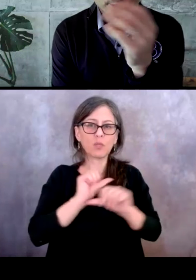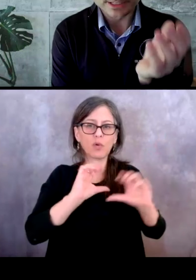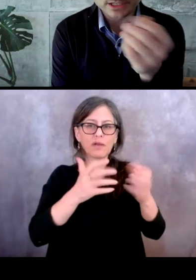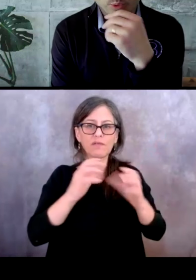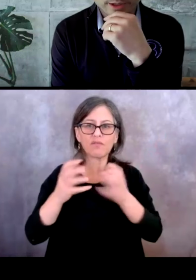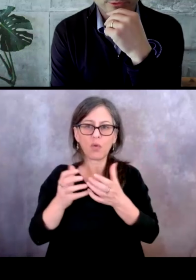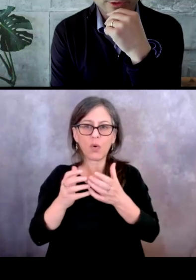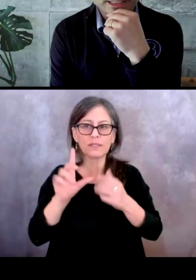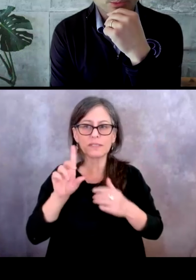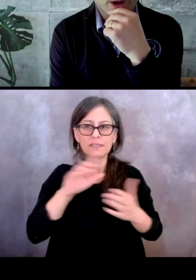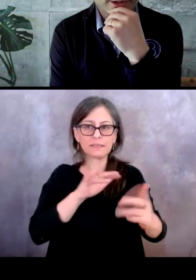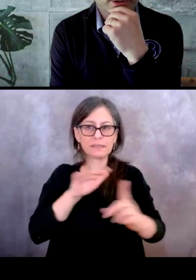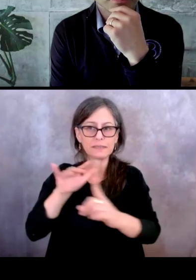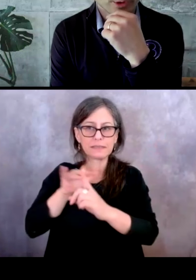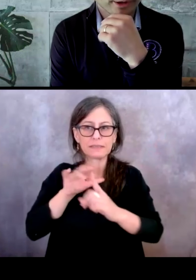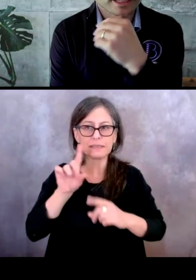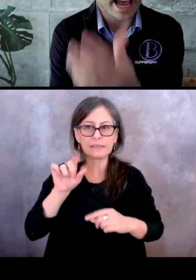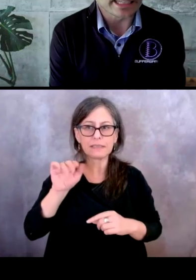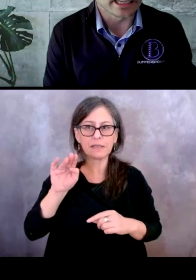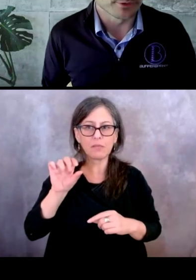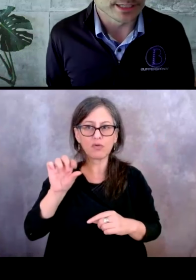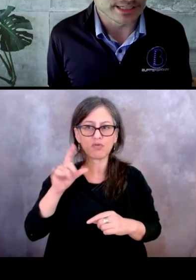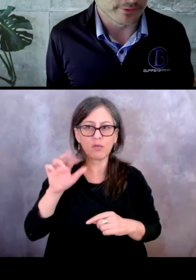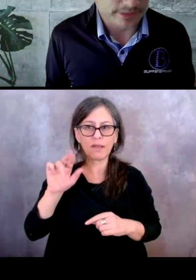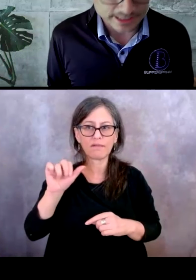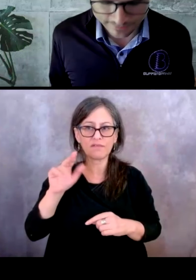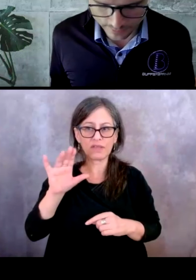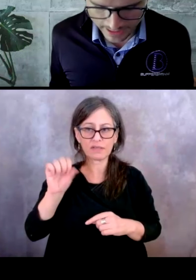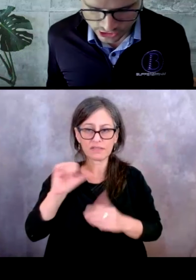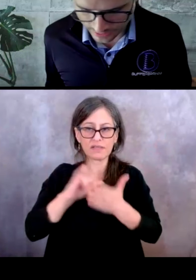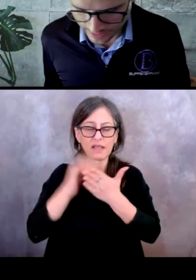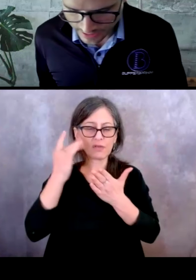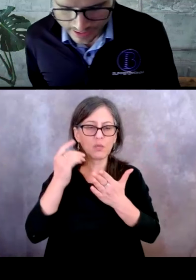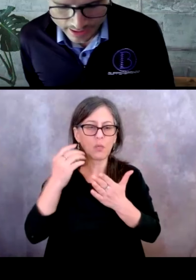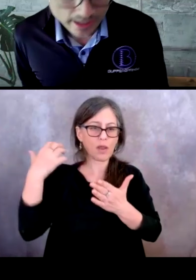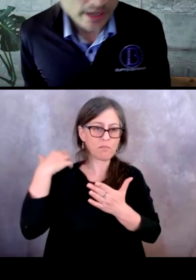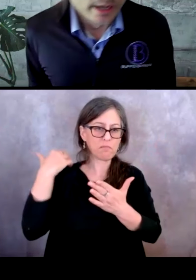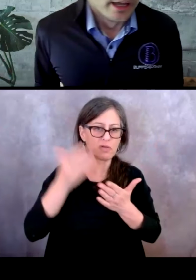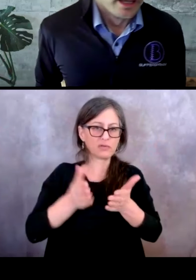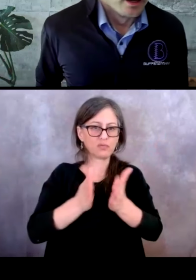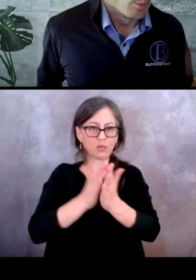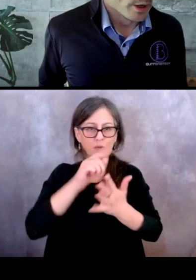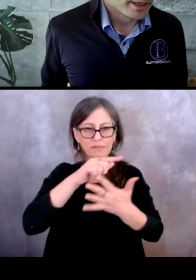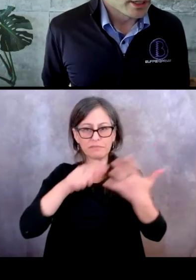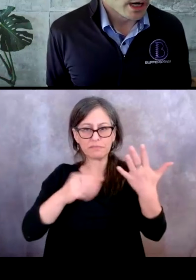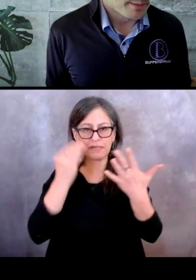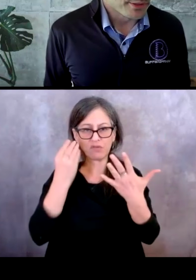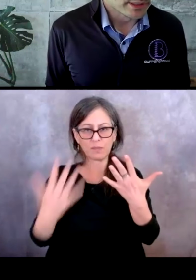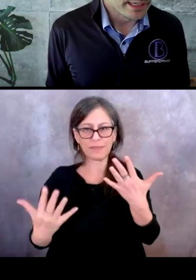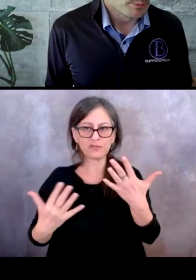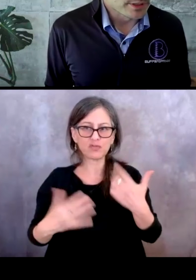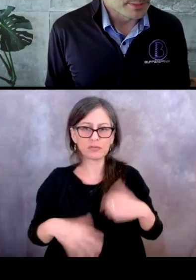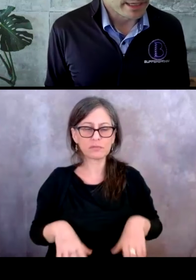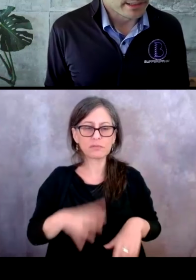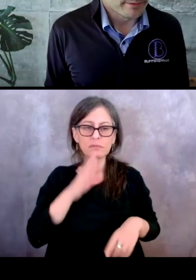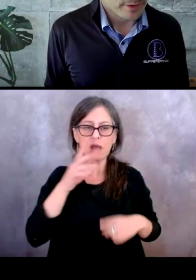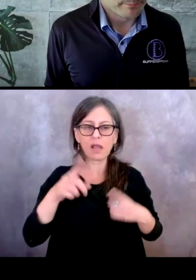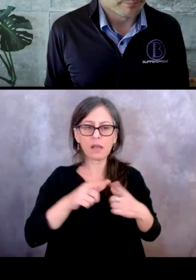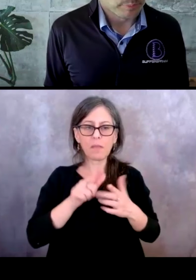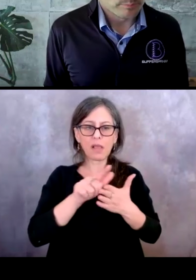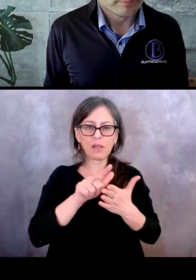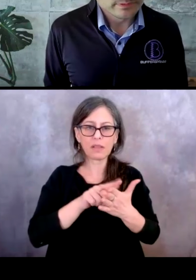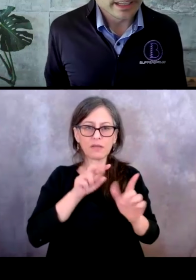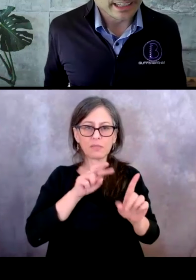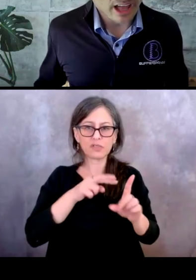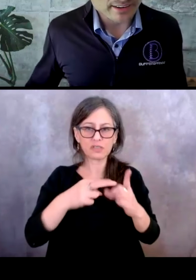that are in there, this is one of the reasons why your employer is asking for this information. We're going to talk about the legal perspective